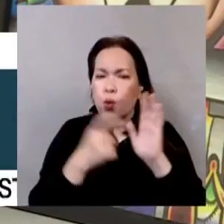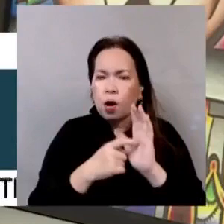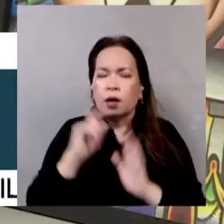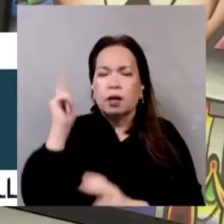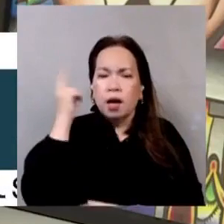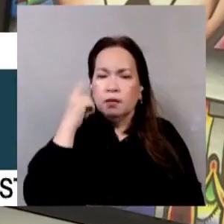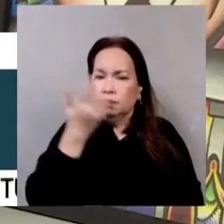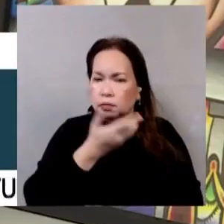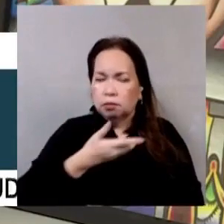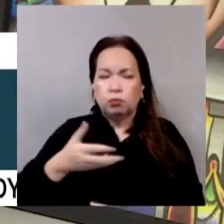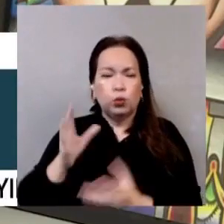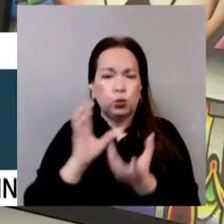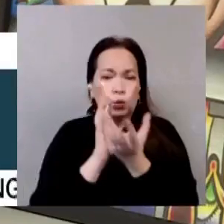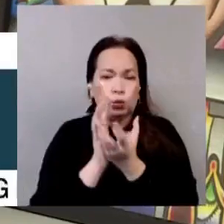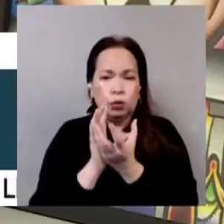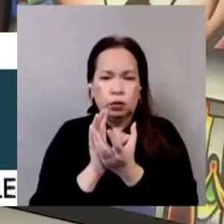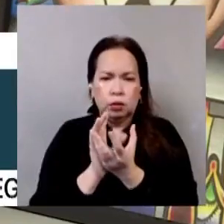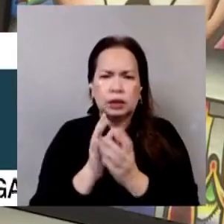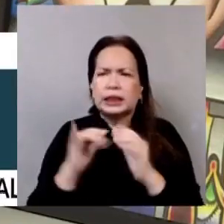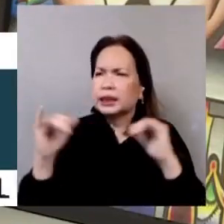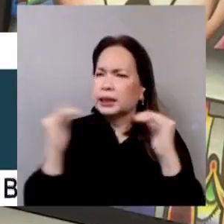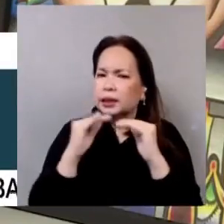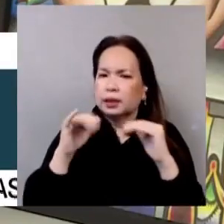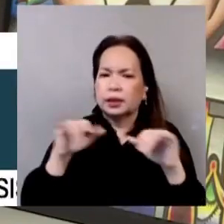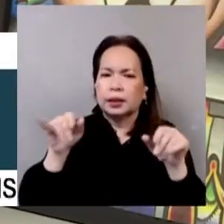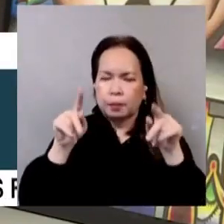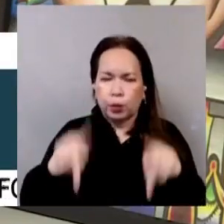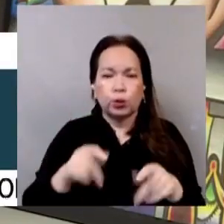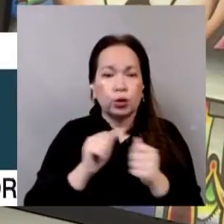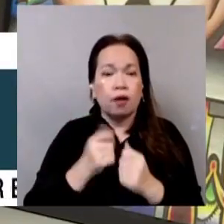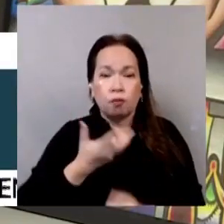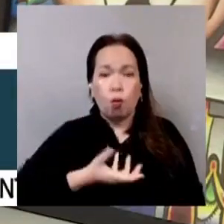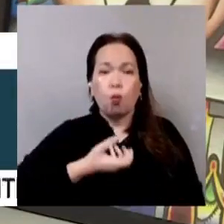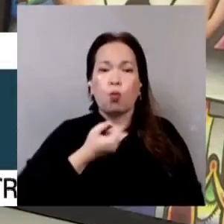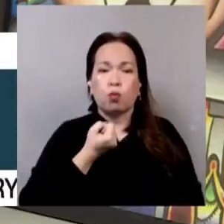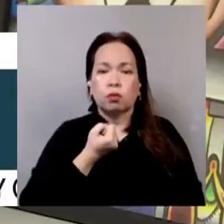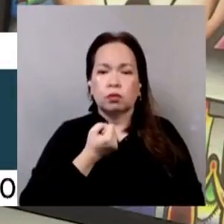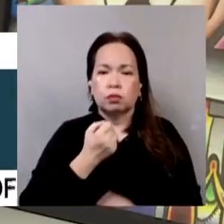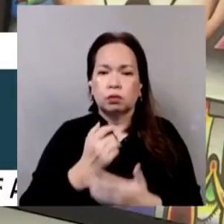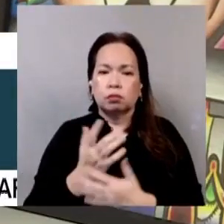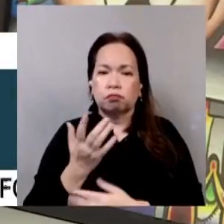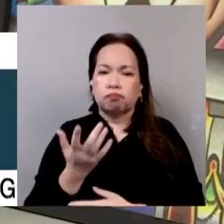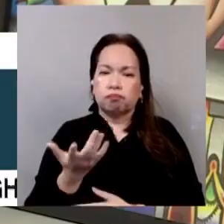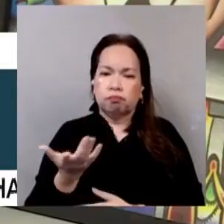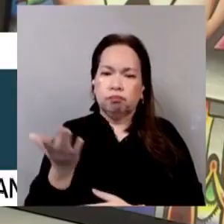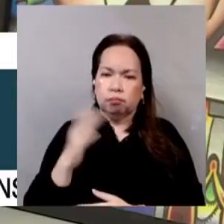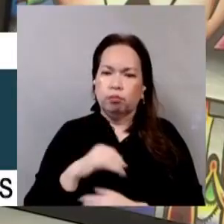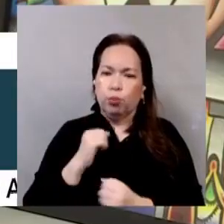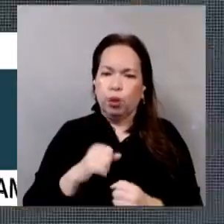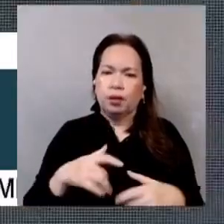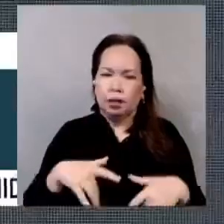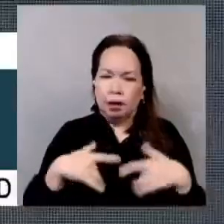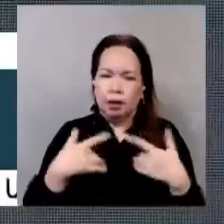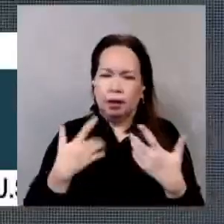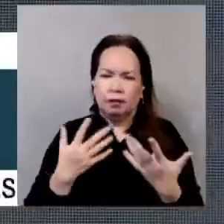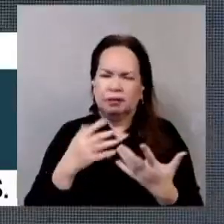ng lipunan na mga taong may dignidad din. At the end of the day, we can live beyond